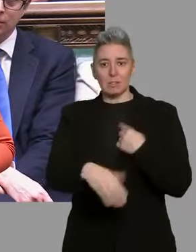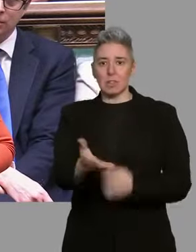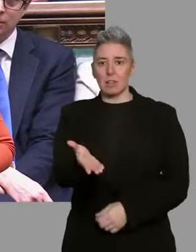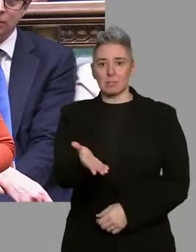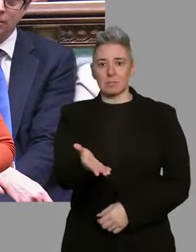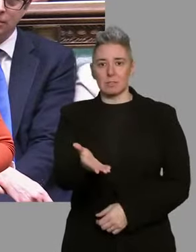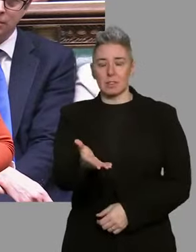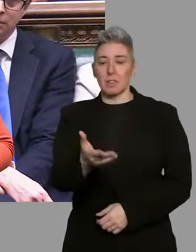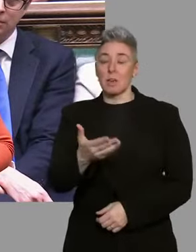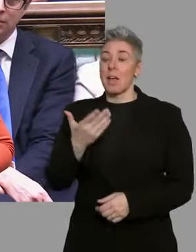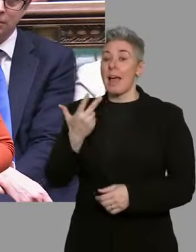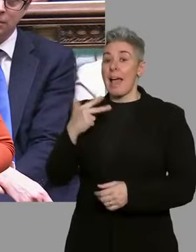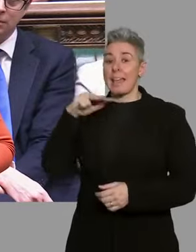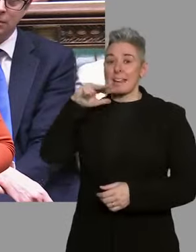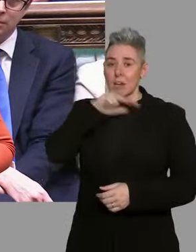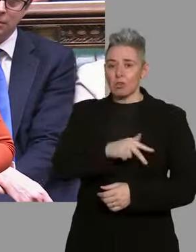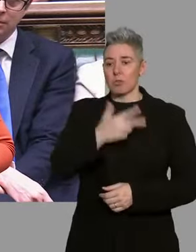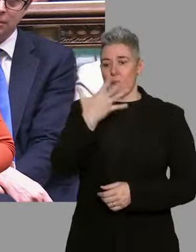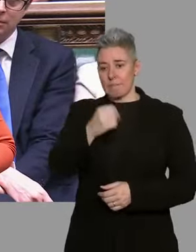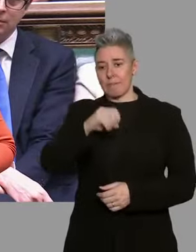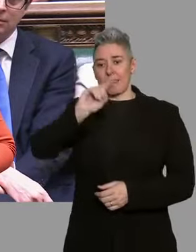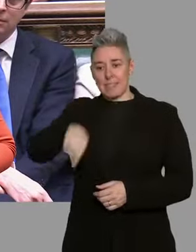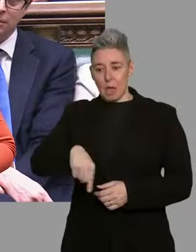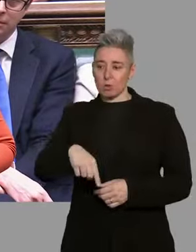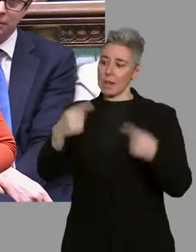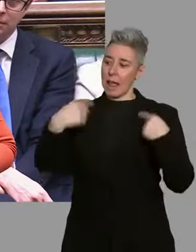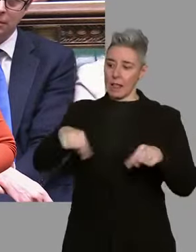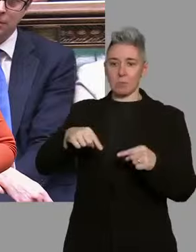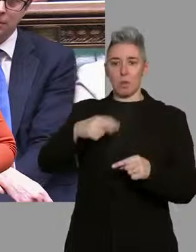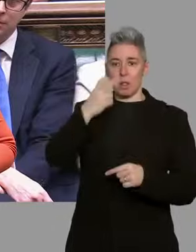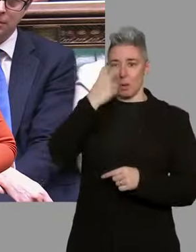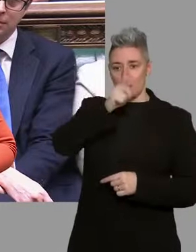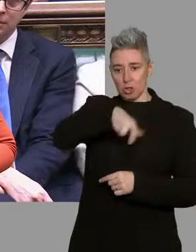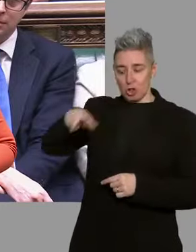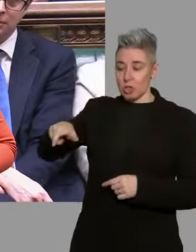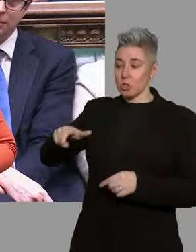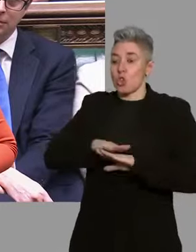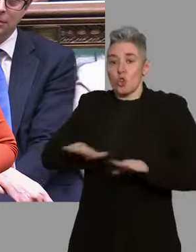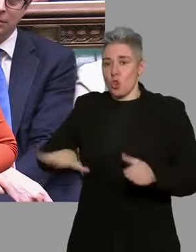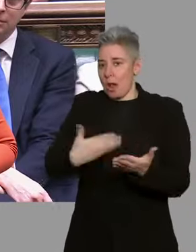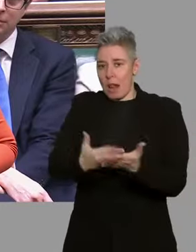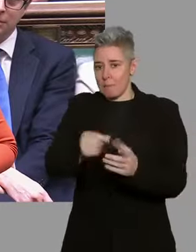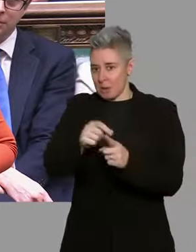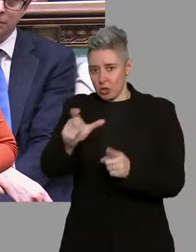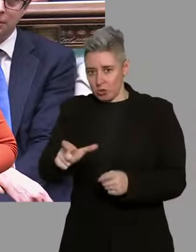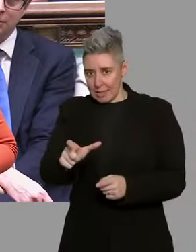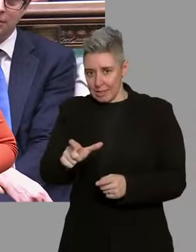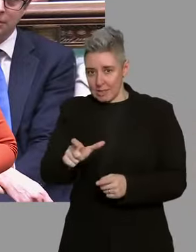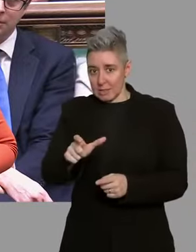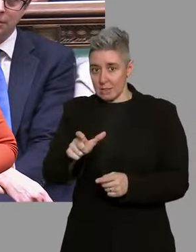eligible pensioners not claiming pension credit. If they sign up,